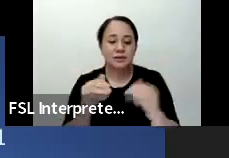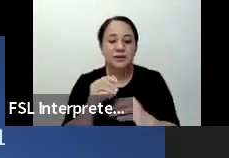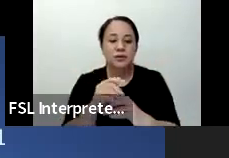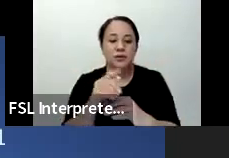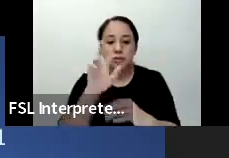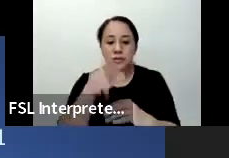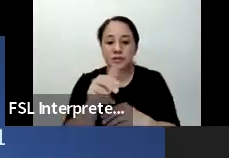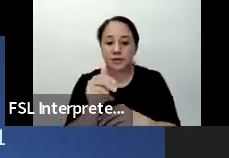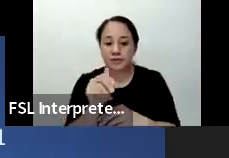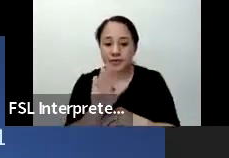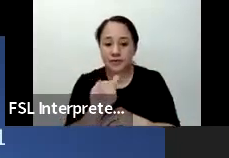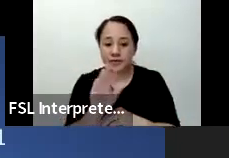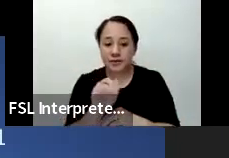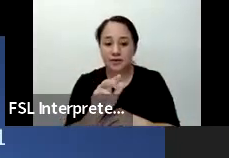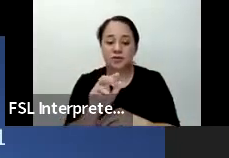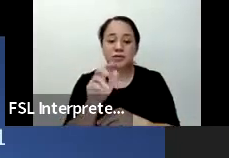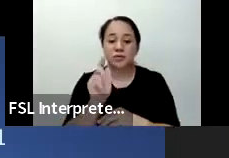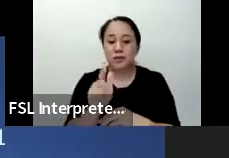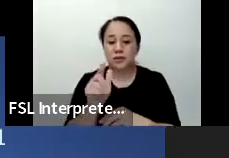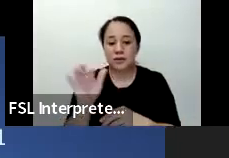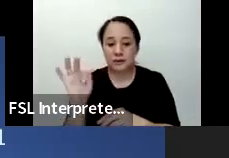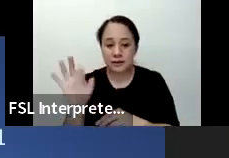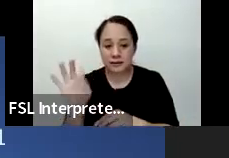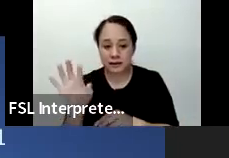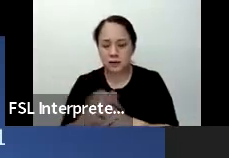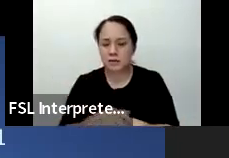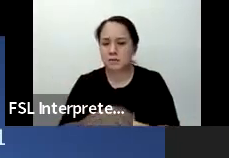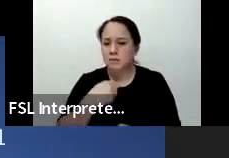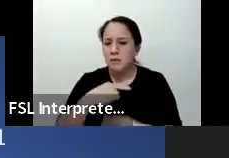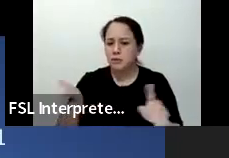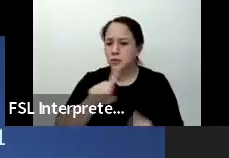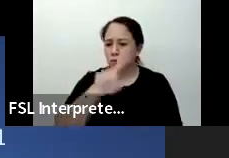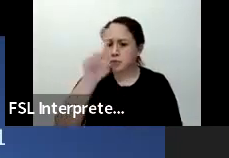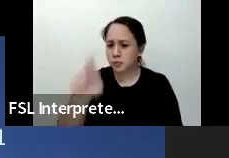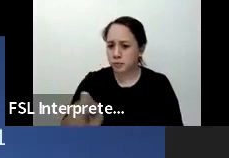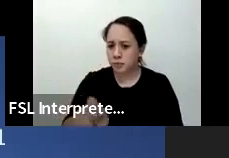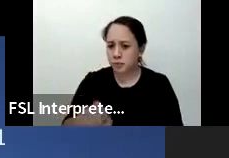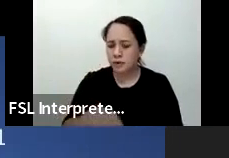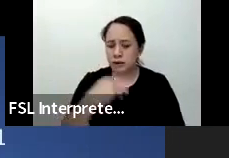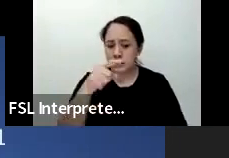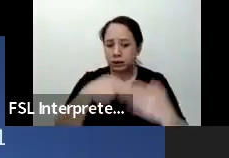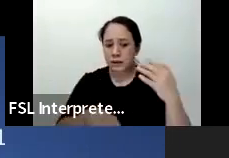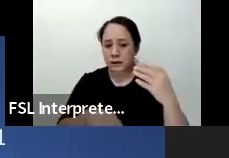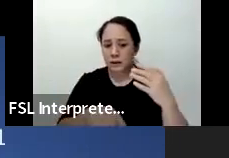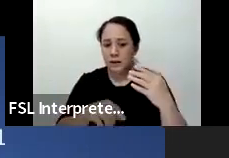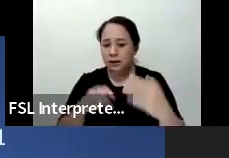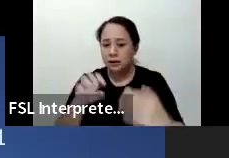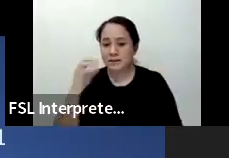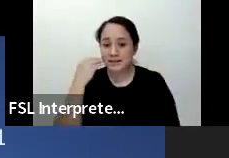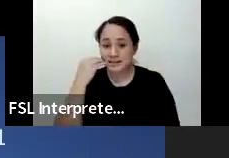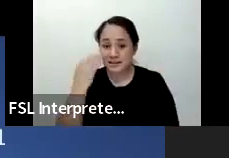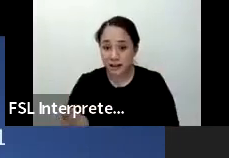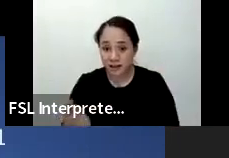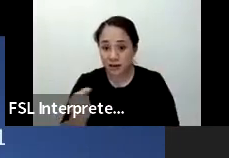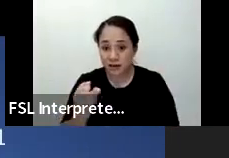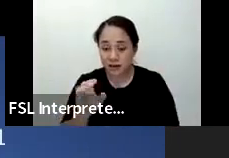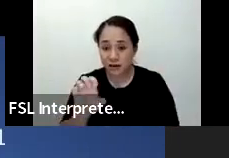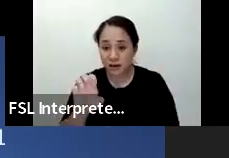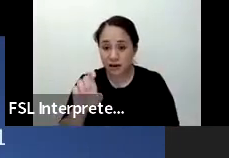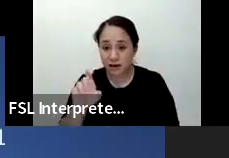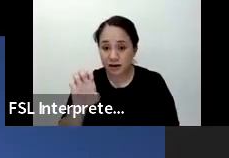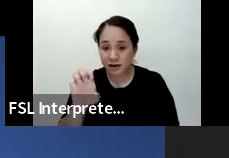2015 to 2019. Now the question is, are these excess deaths? And the